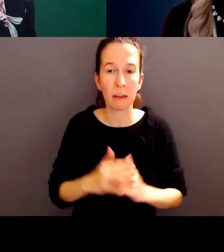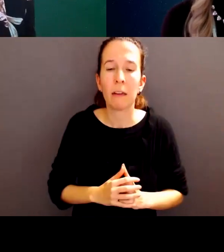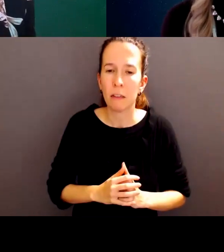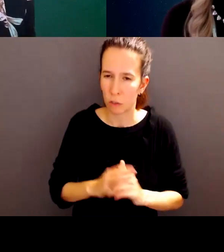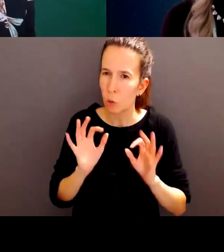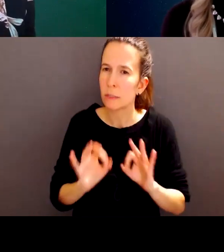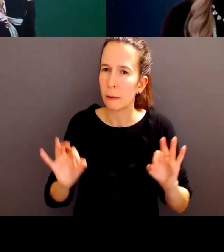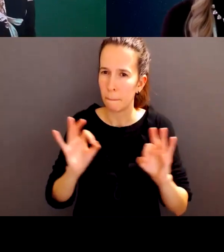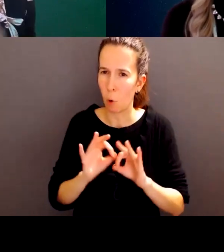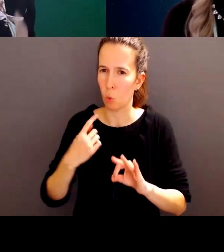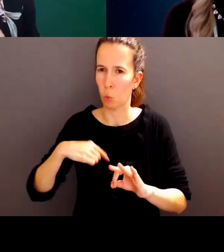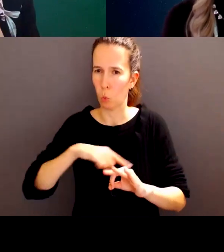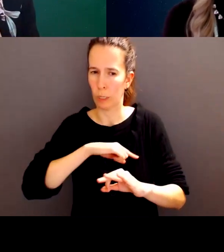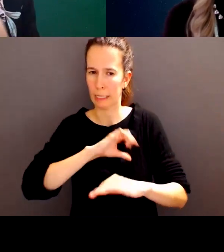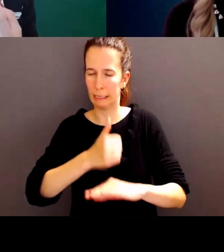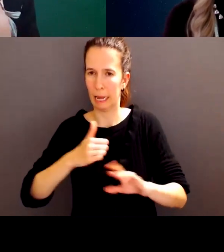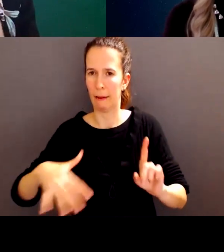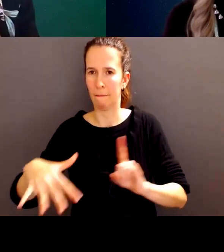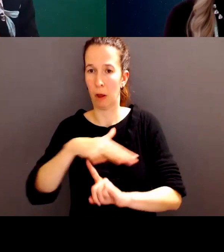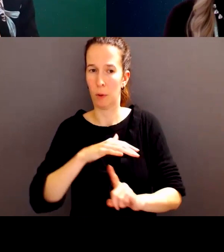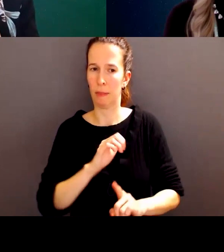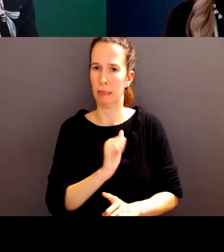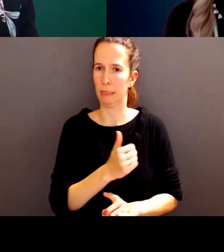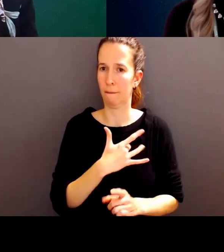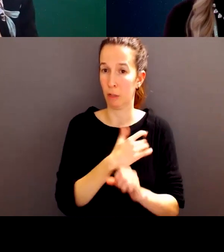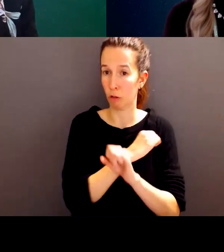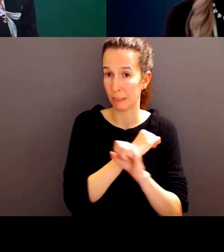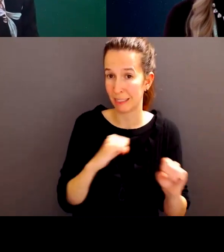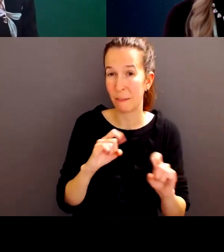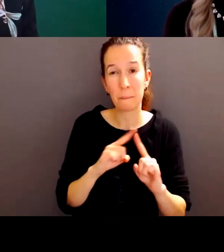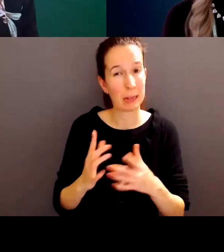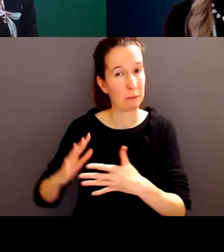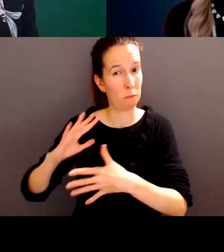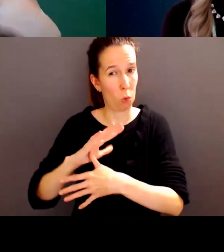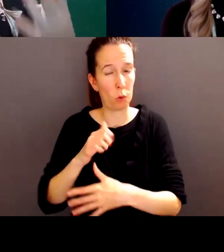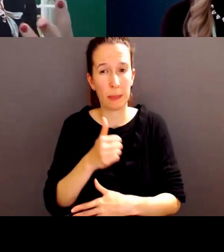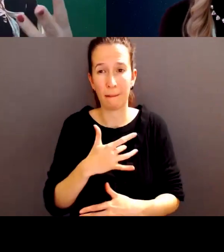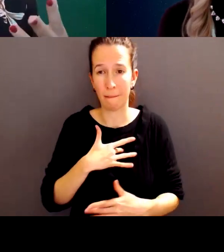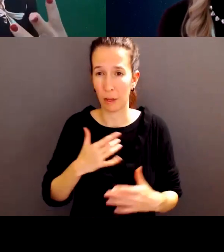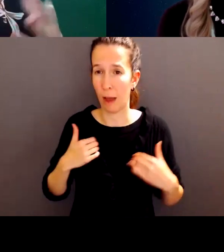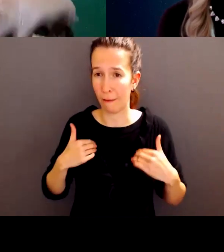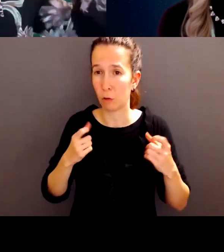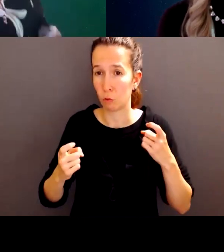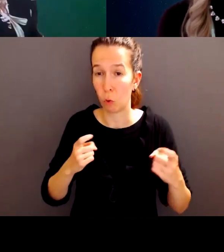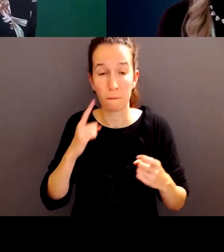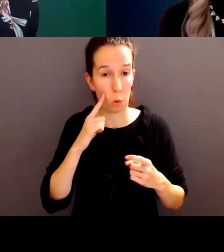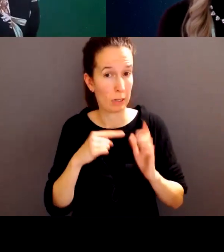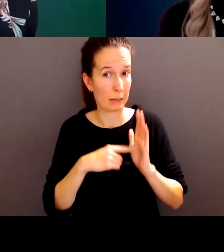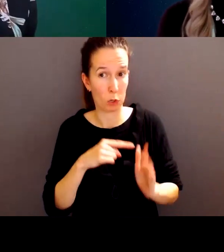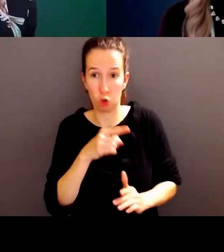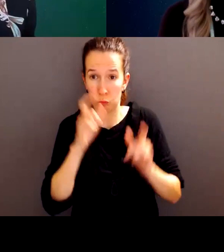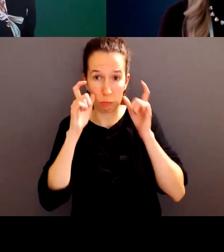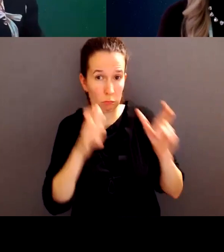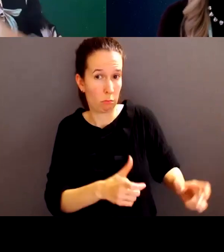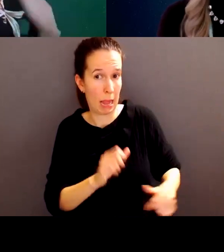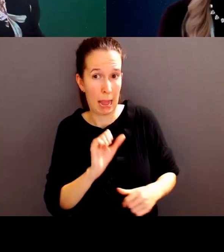create an environment where they feel safe, but even more importantly, where they feel in control. So we would say things like, you can take off the headset